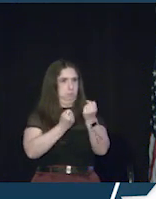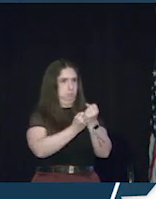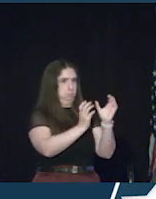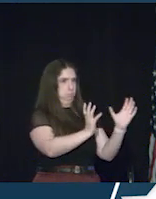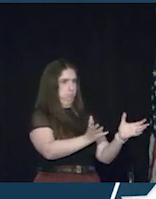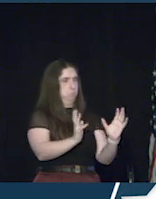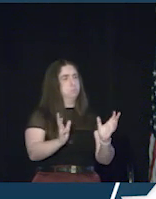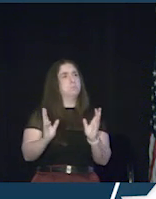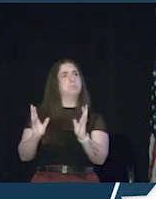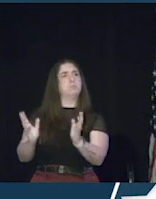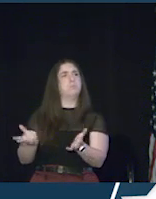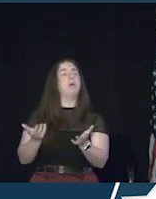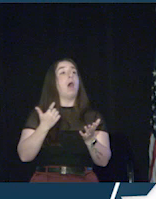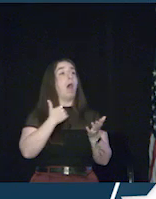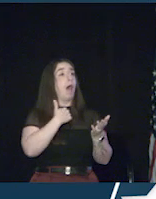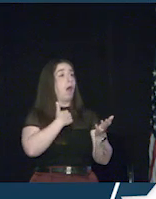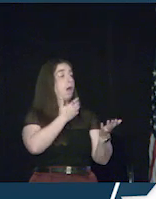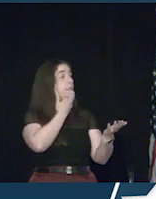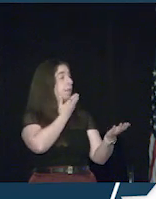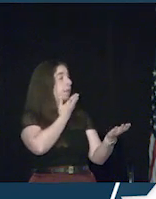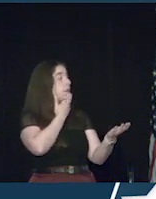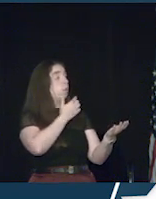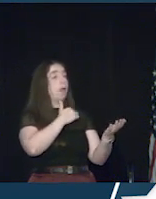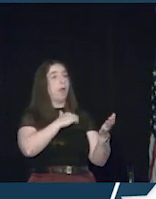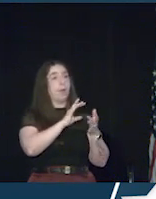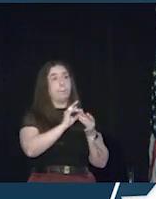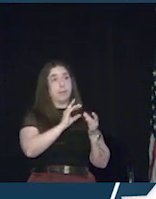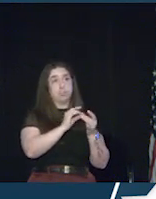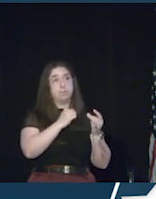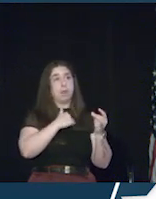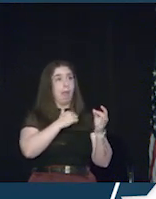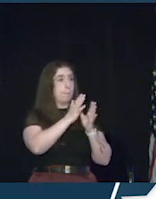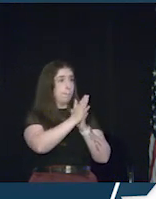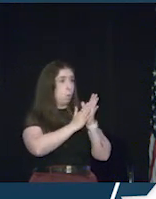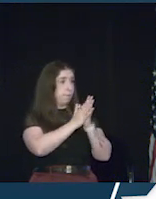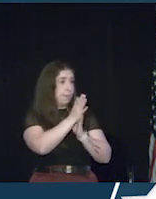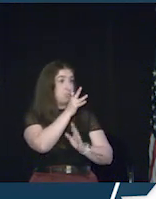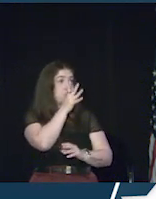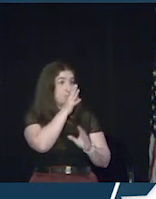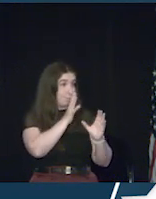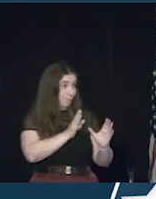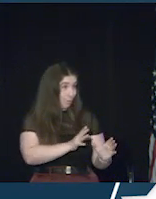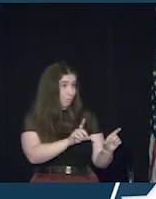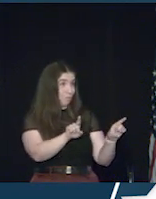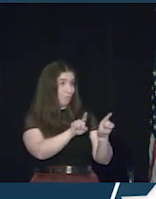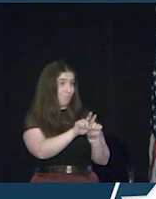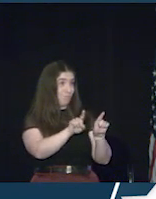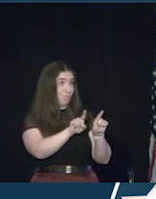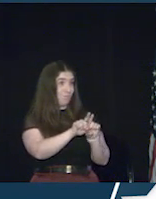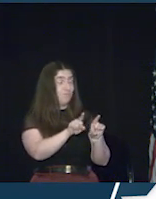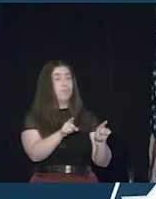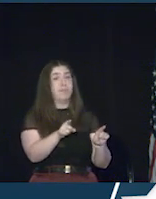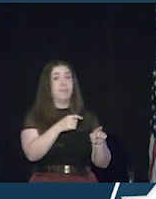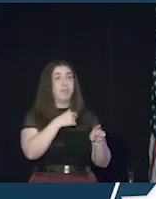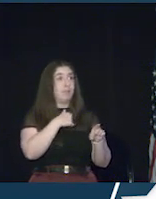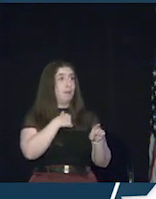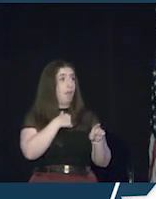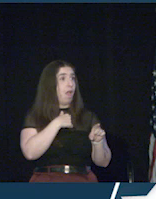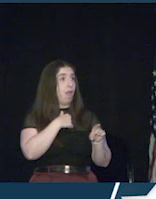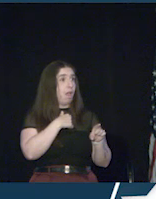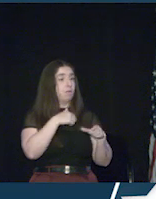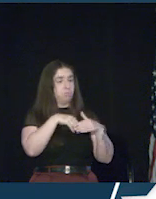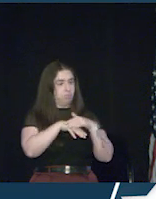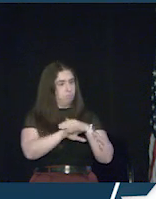you. And so I failed to mention that I am a motivational speaker as well. And as for going into regular